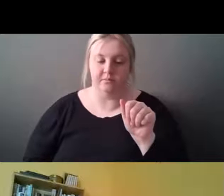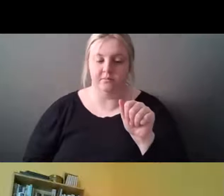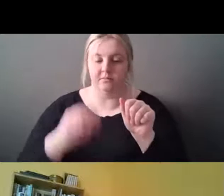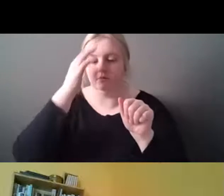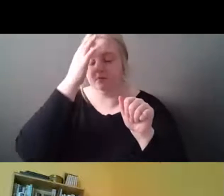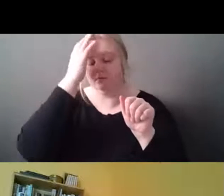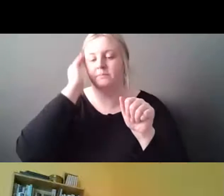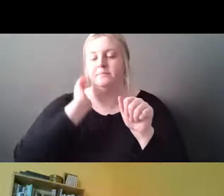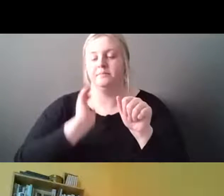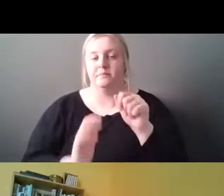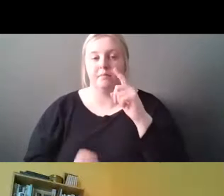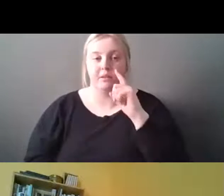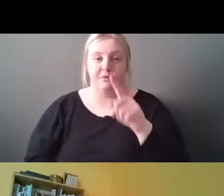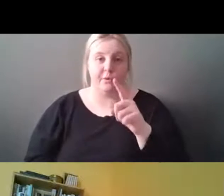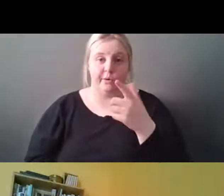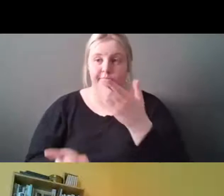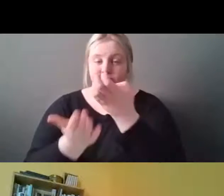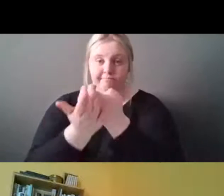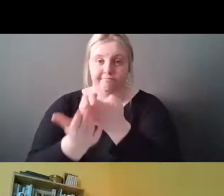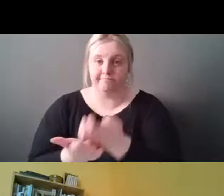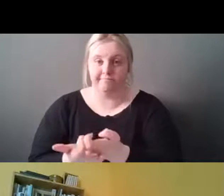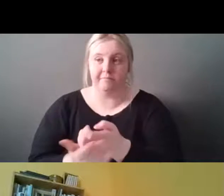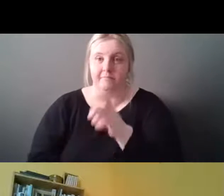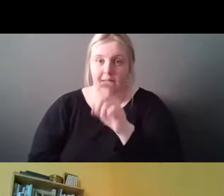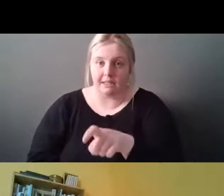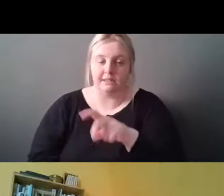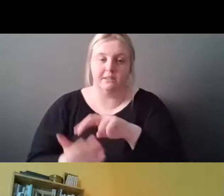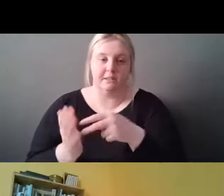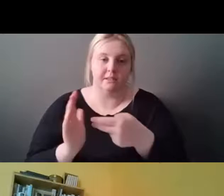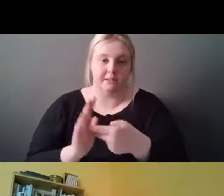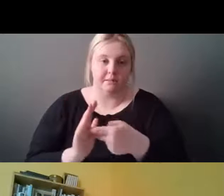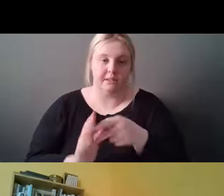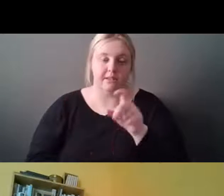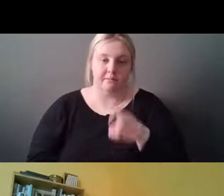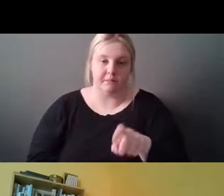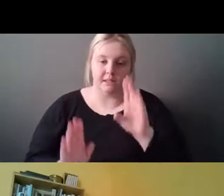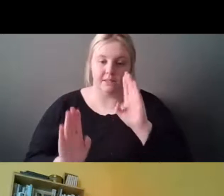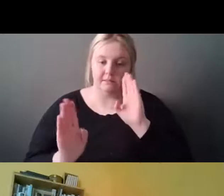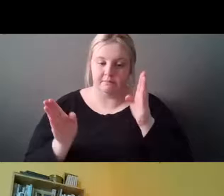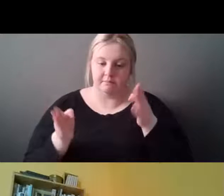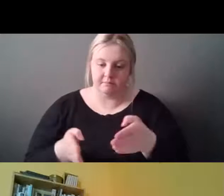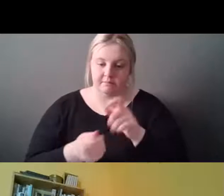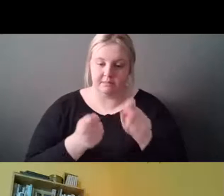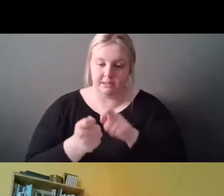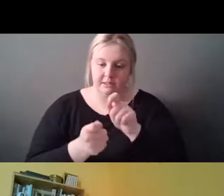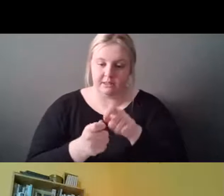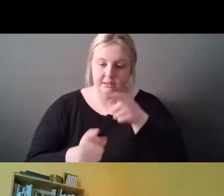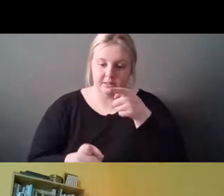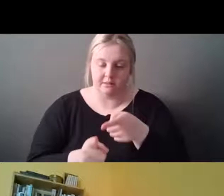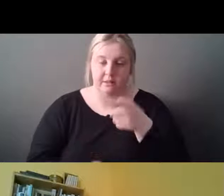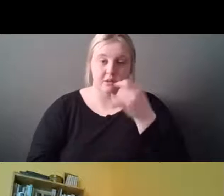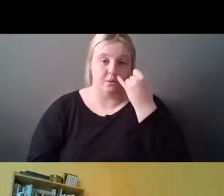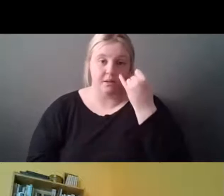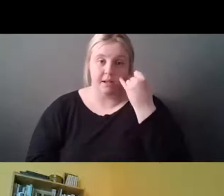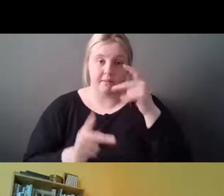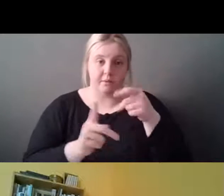truly evidence-based, we really had to hone in. And even then, if there was anybody who'd seen the survey,